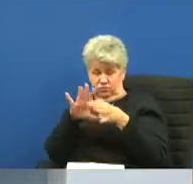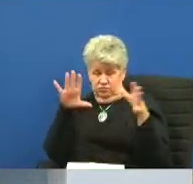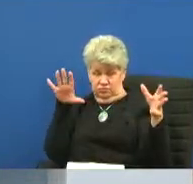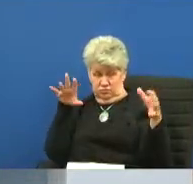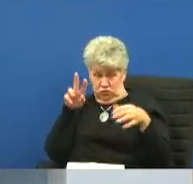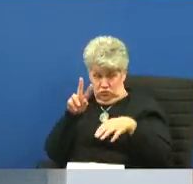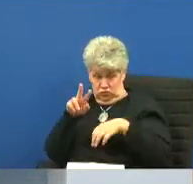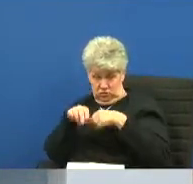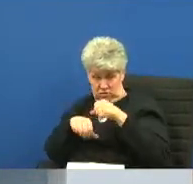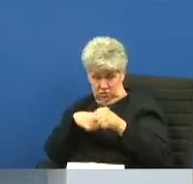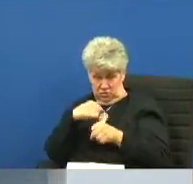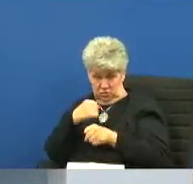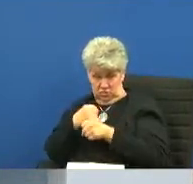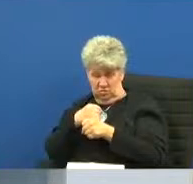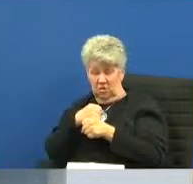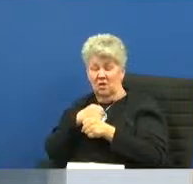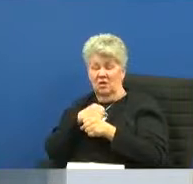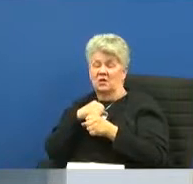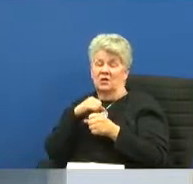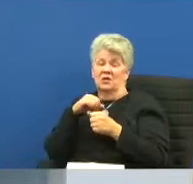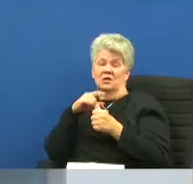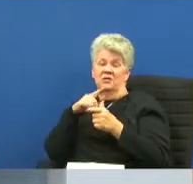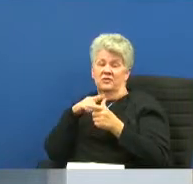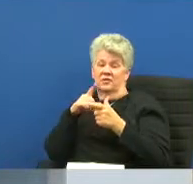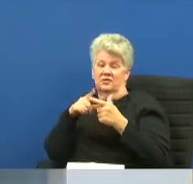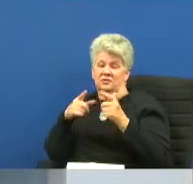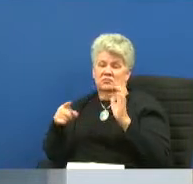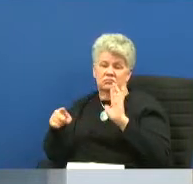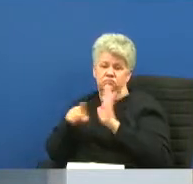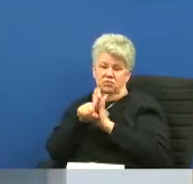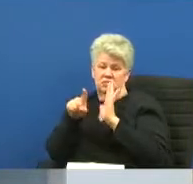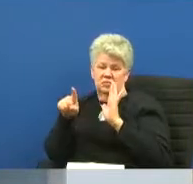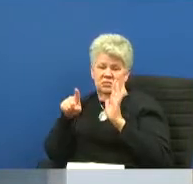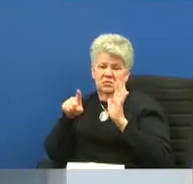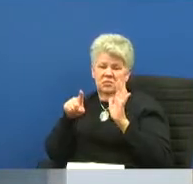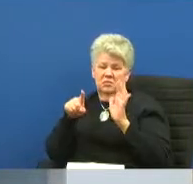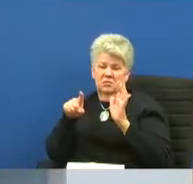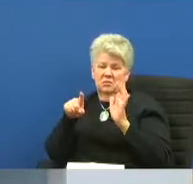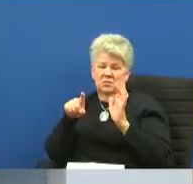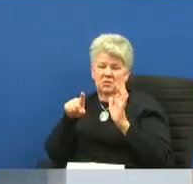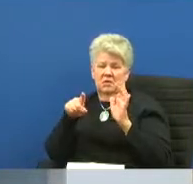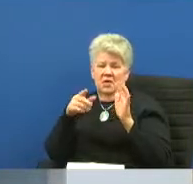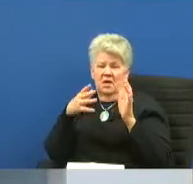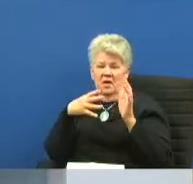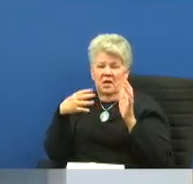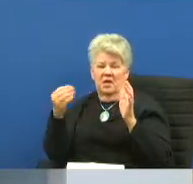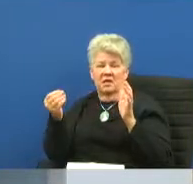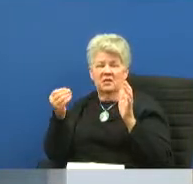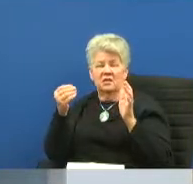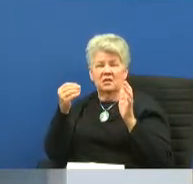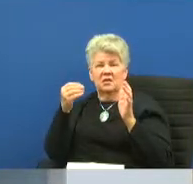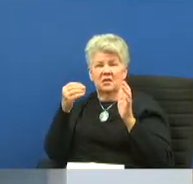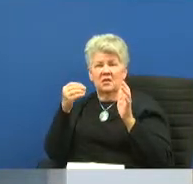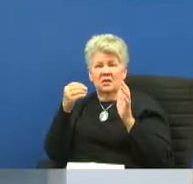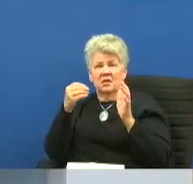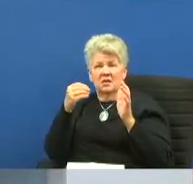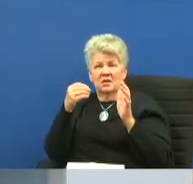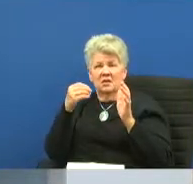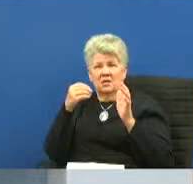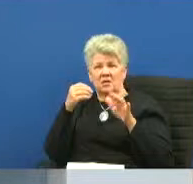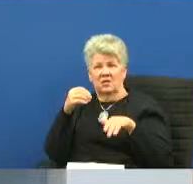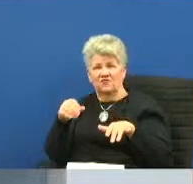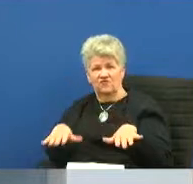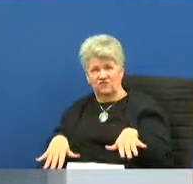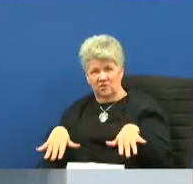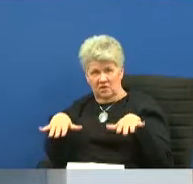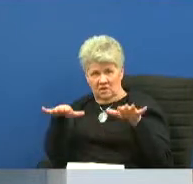years, then it's not allowed to be reestablished. Add on top of that, the